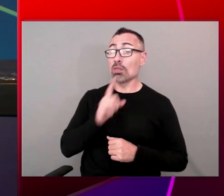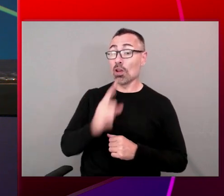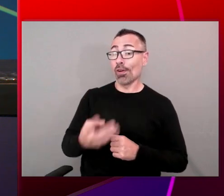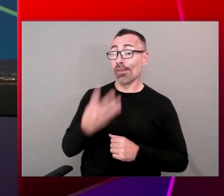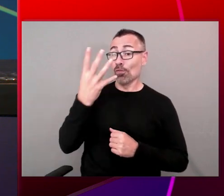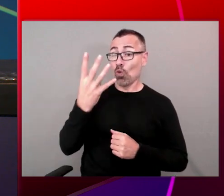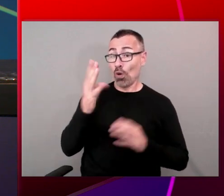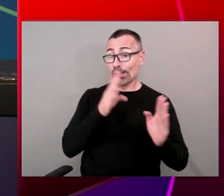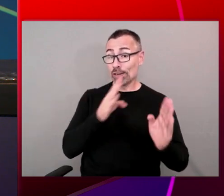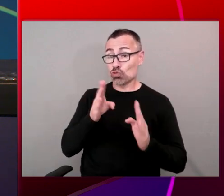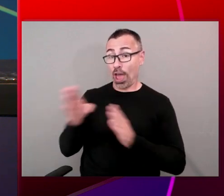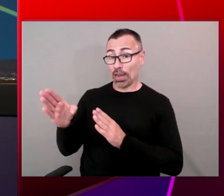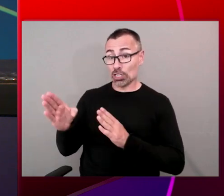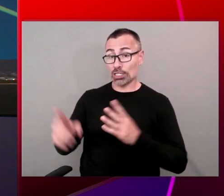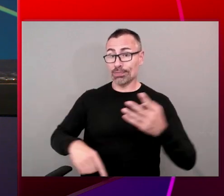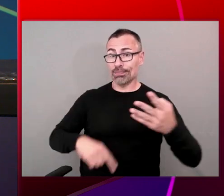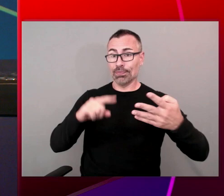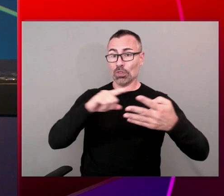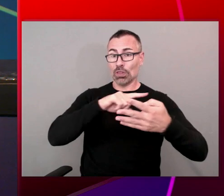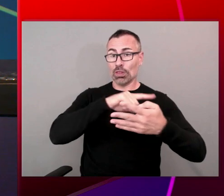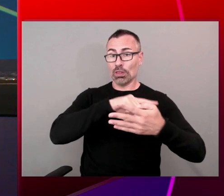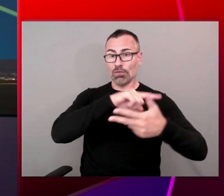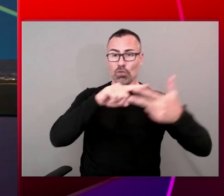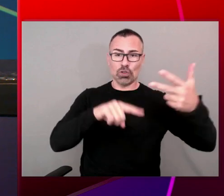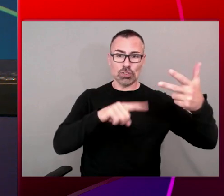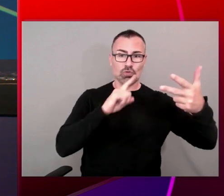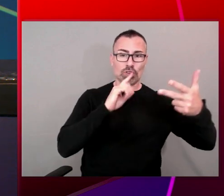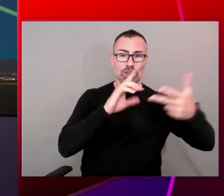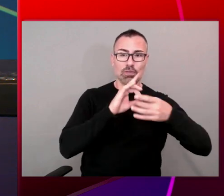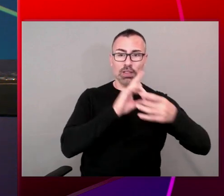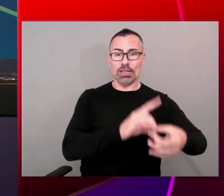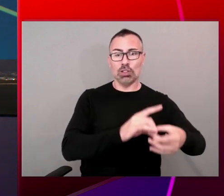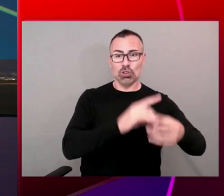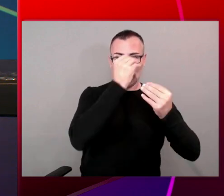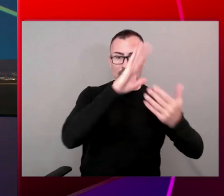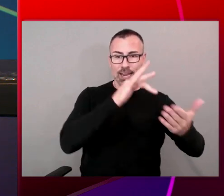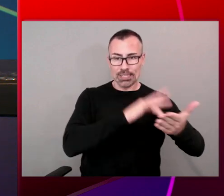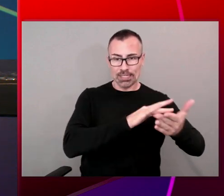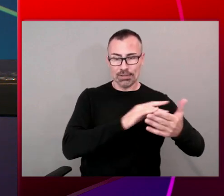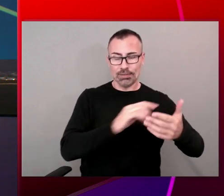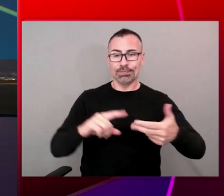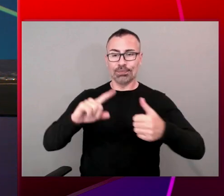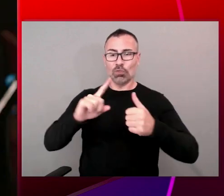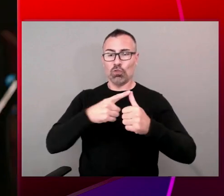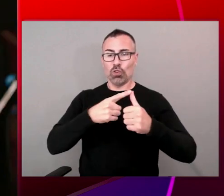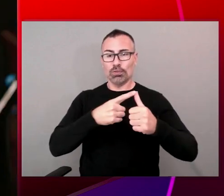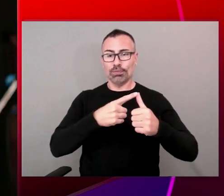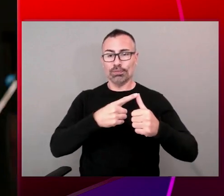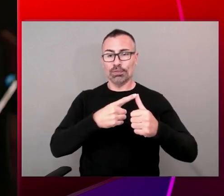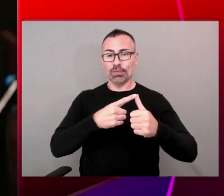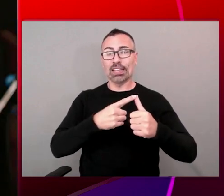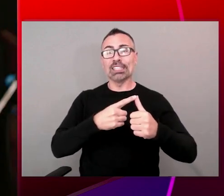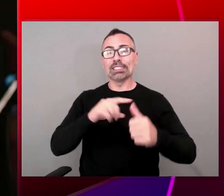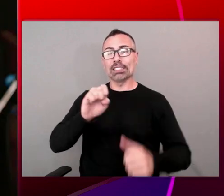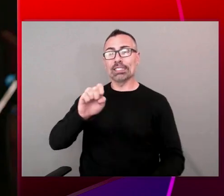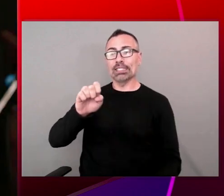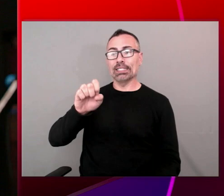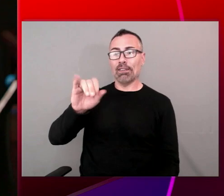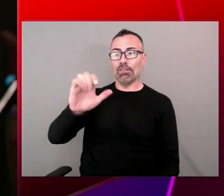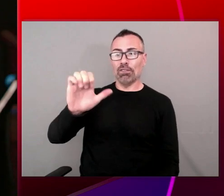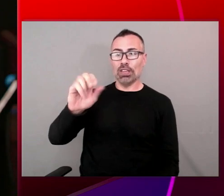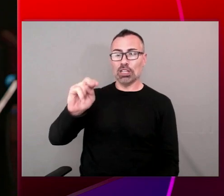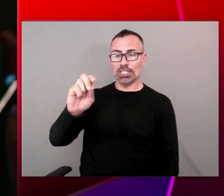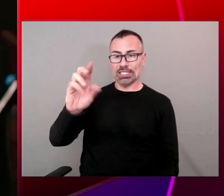So the first 3 are really related to our data centers themselves. Okay. So number 1 is around efficiency. The other really